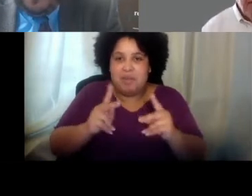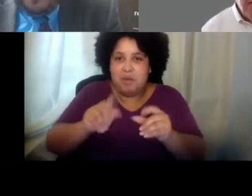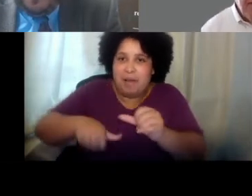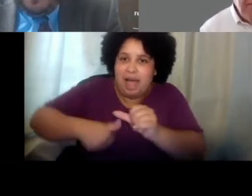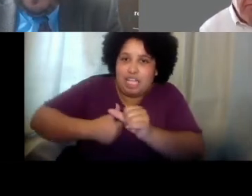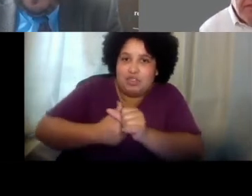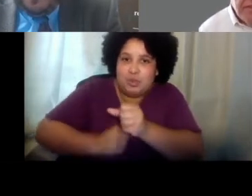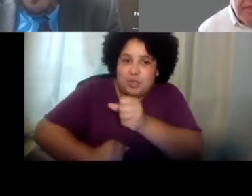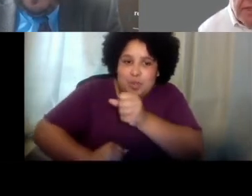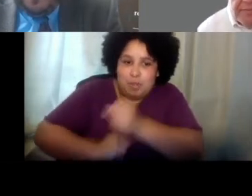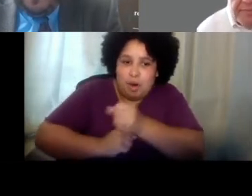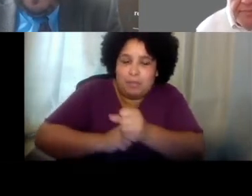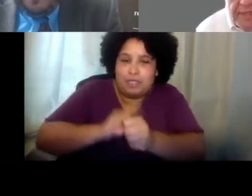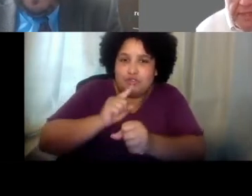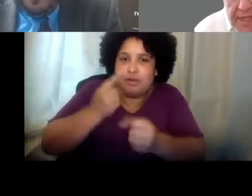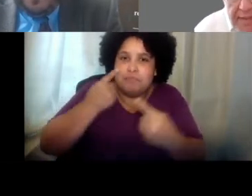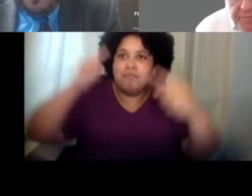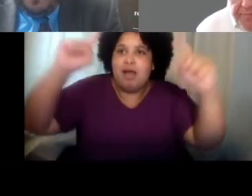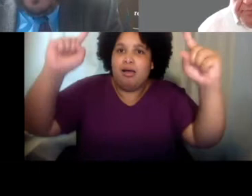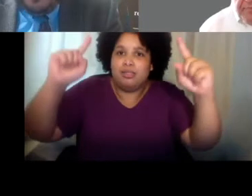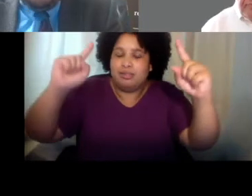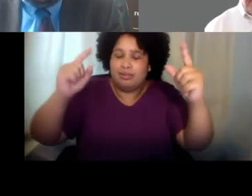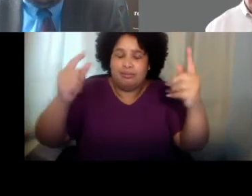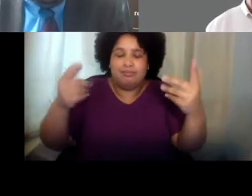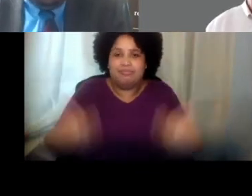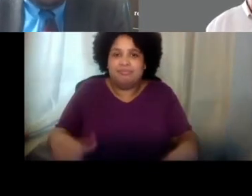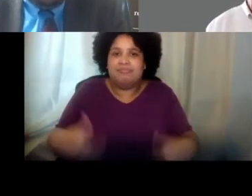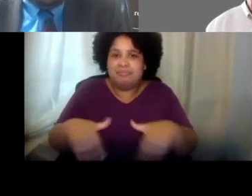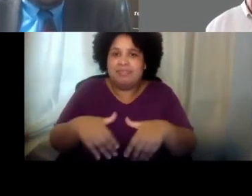this mission done. Next slide.